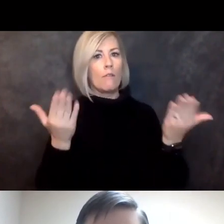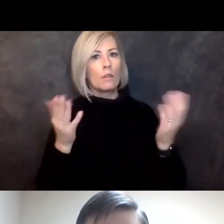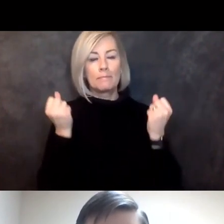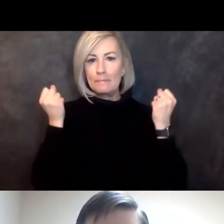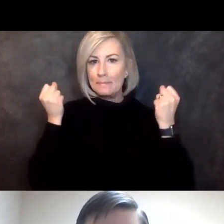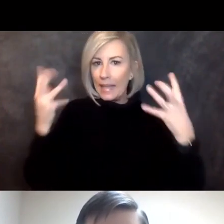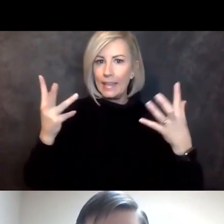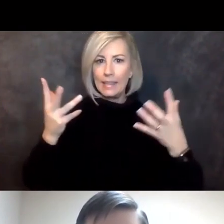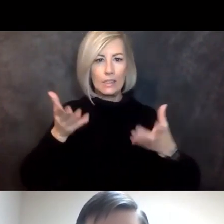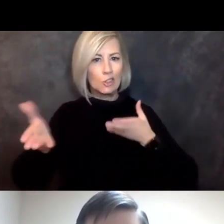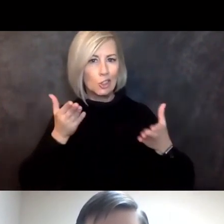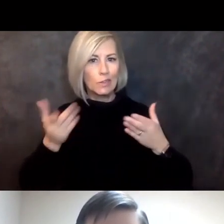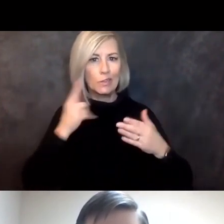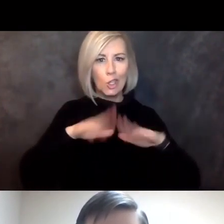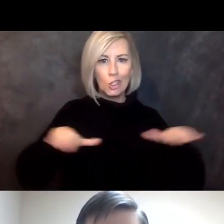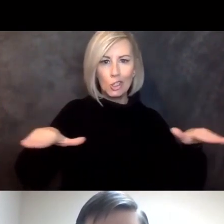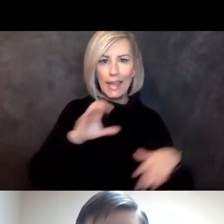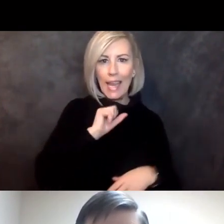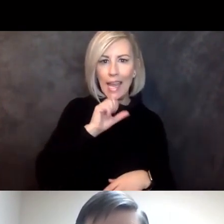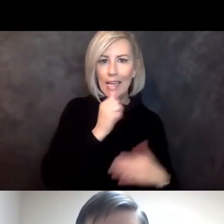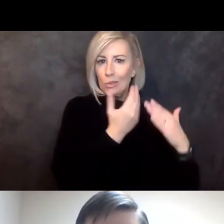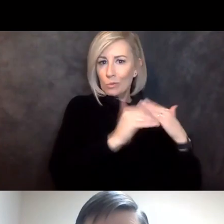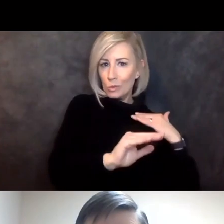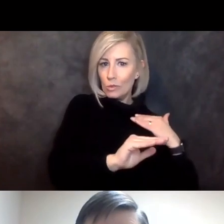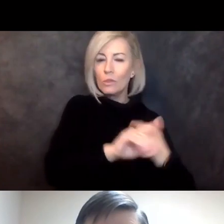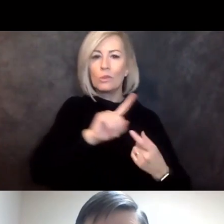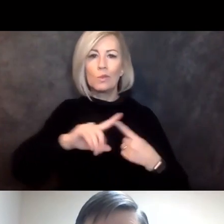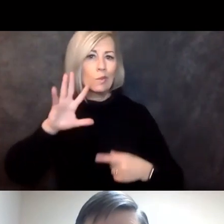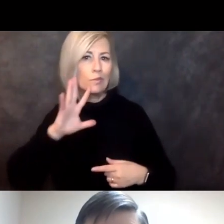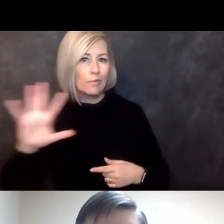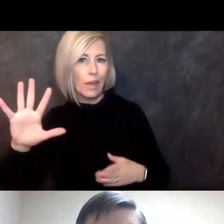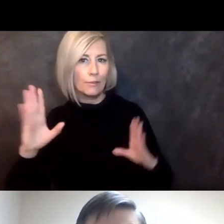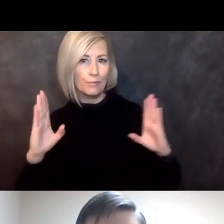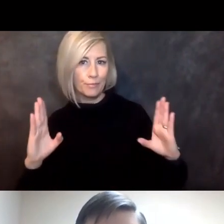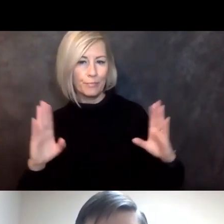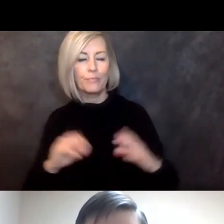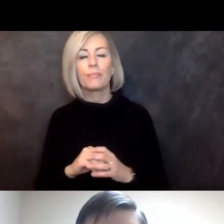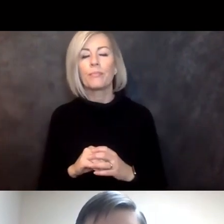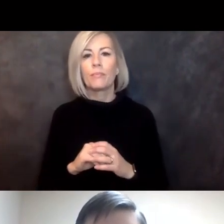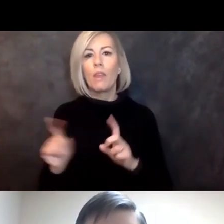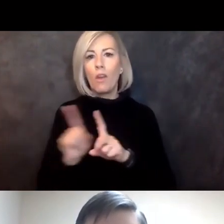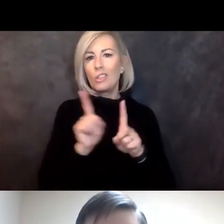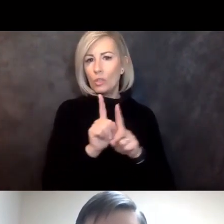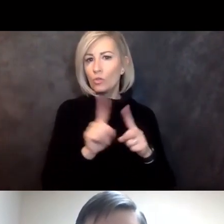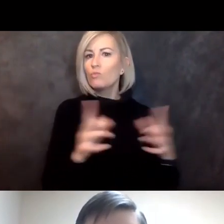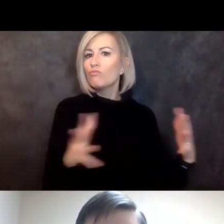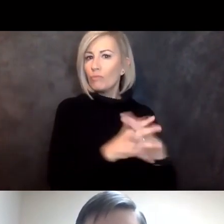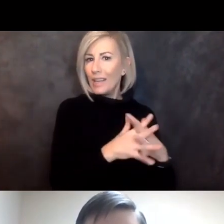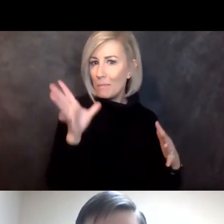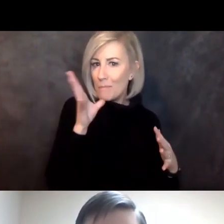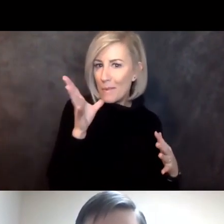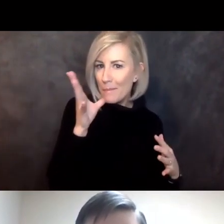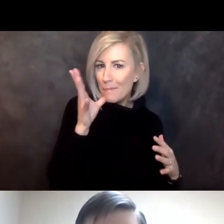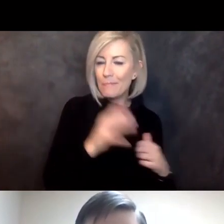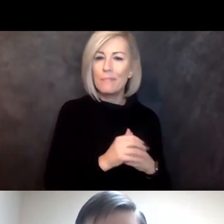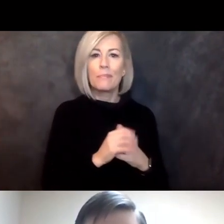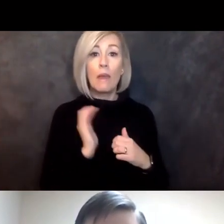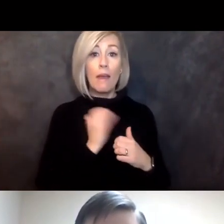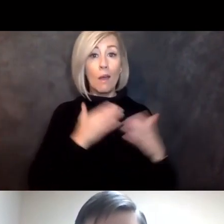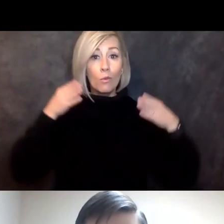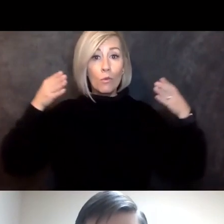children ages birth to five-year-old children, and additionally to pregnant mommies. Our focus is to